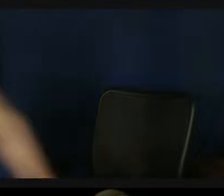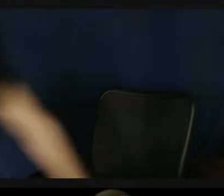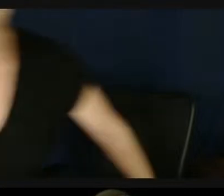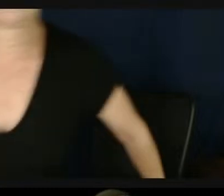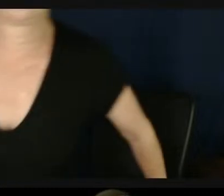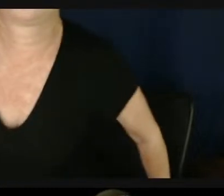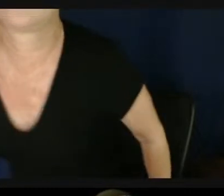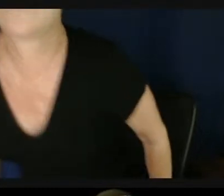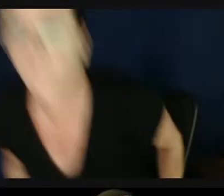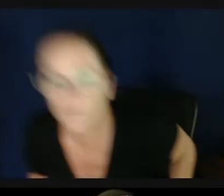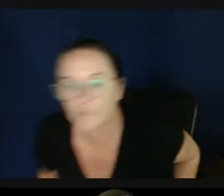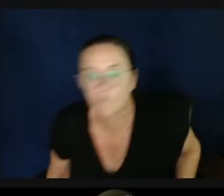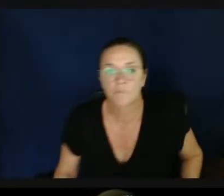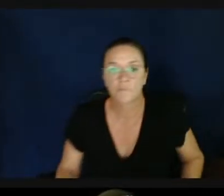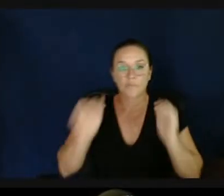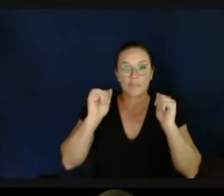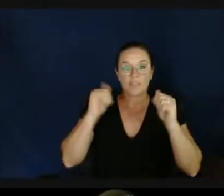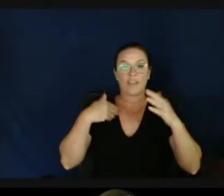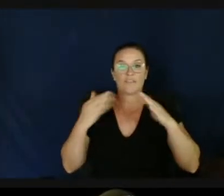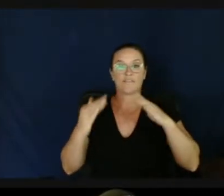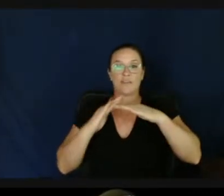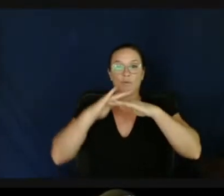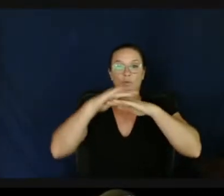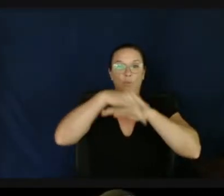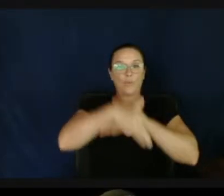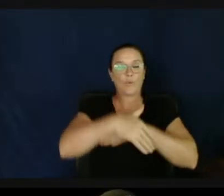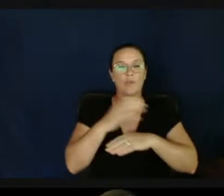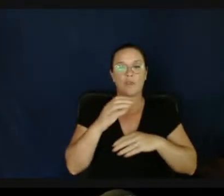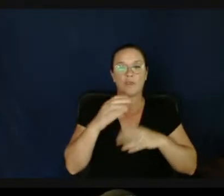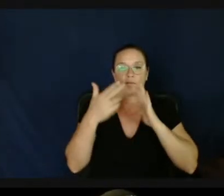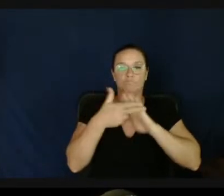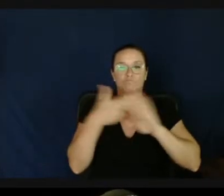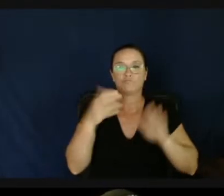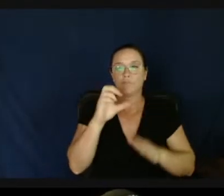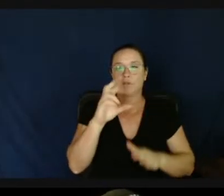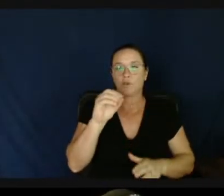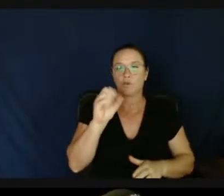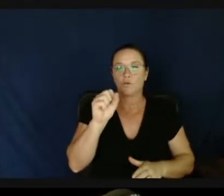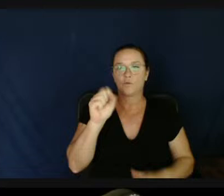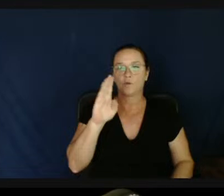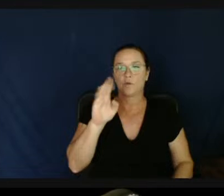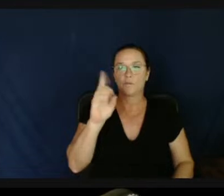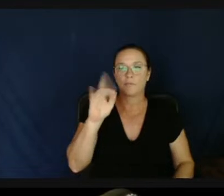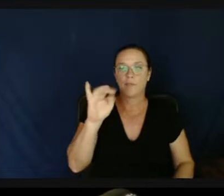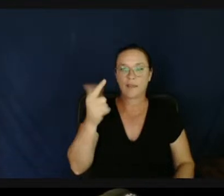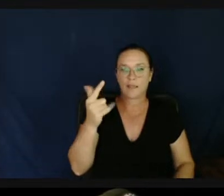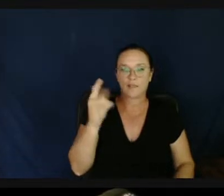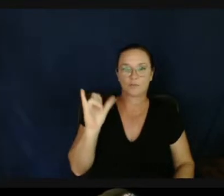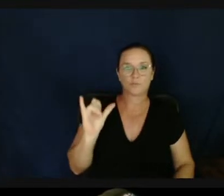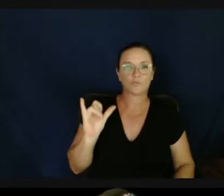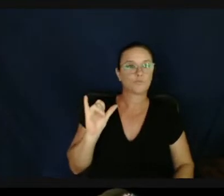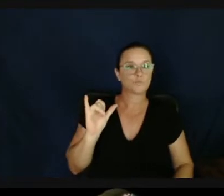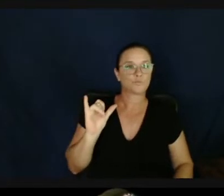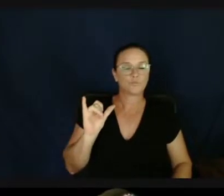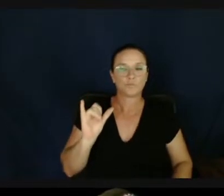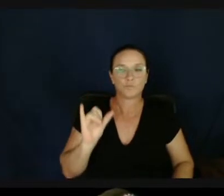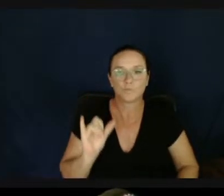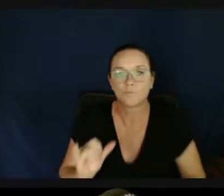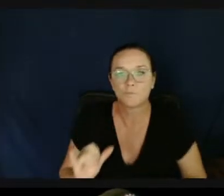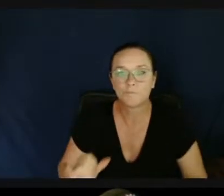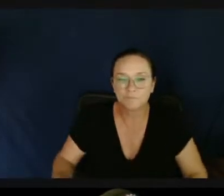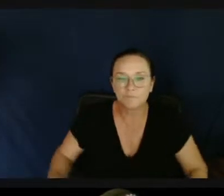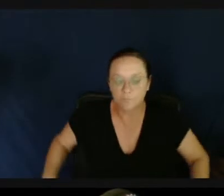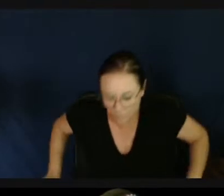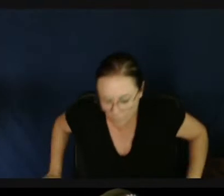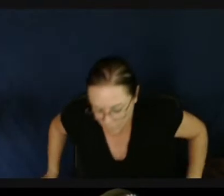occur in this situation as well. Were you to dig a trench through this pile of tephra on the downwind side